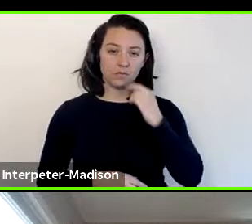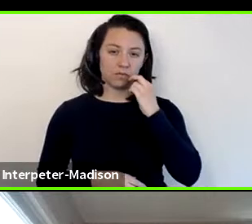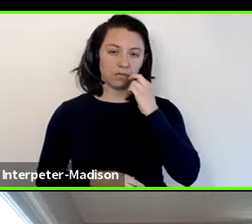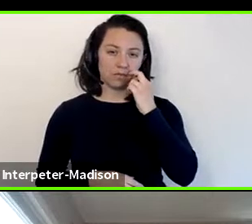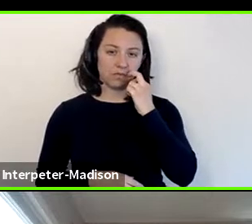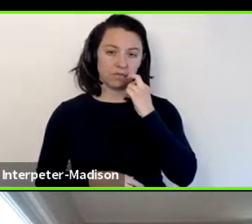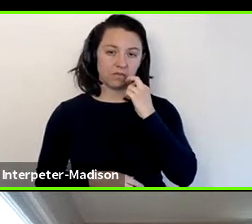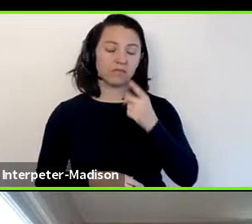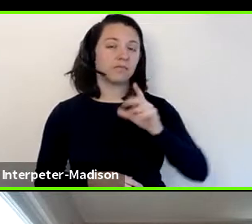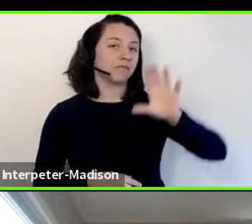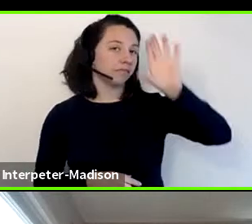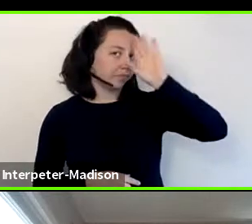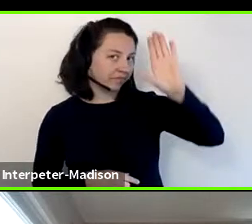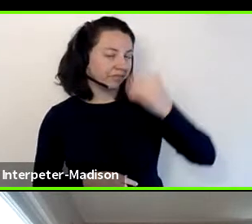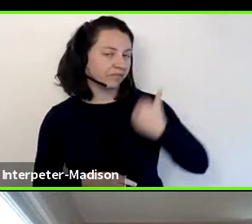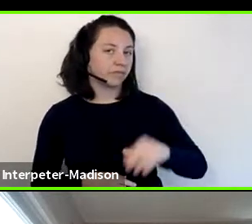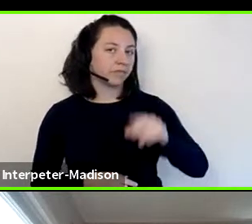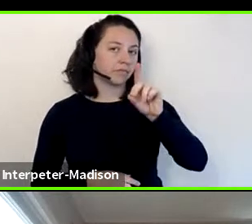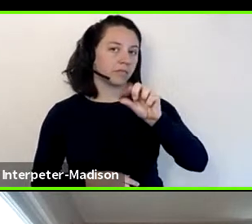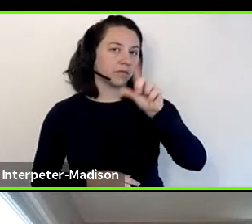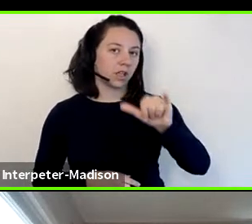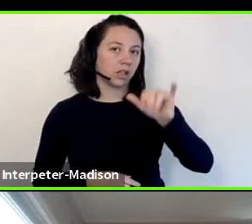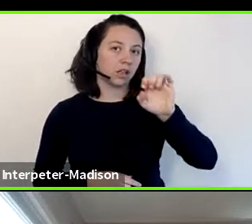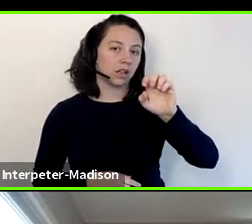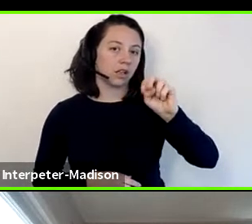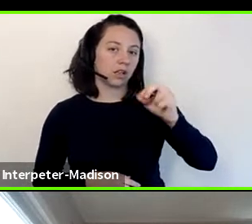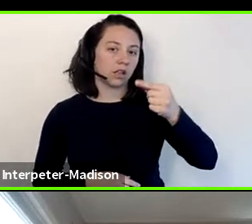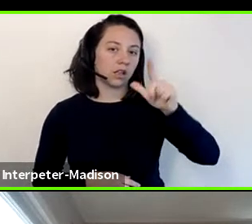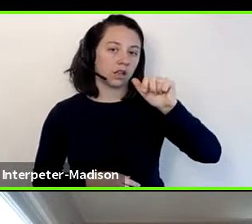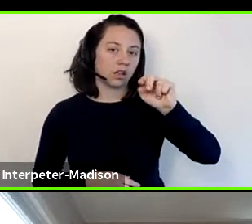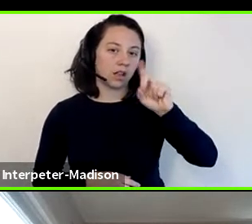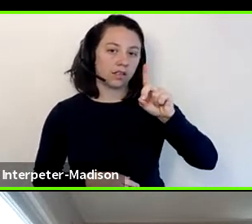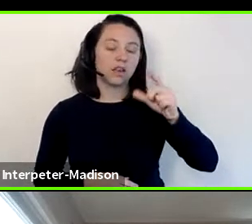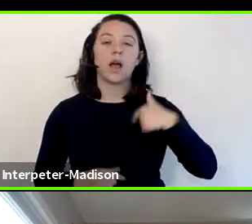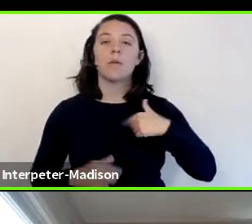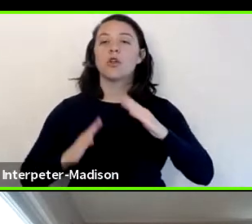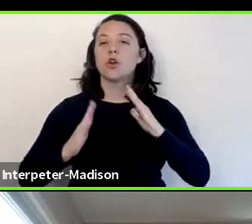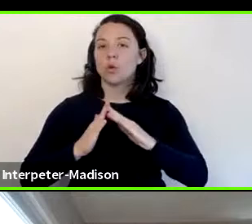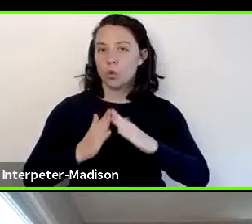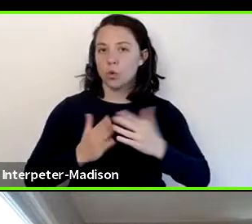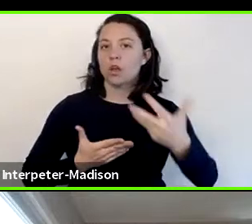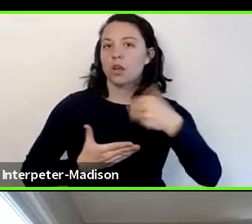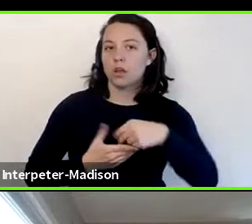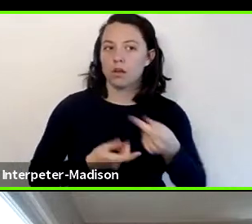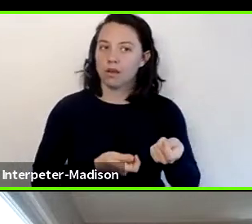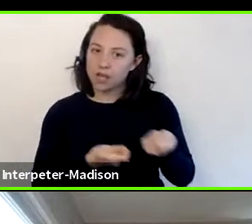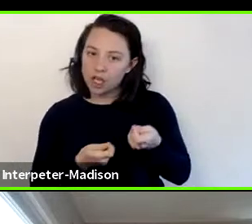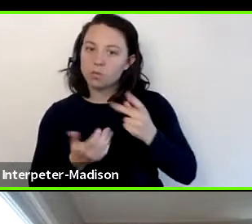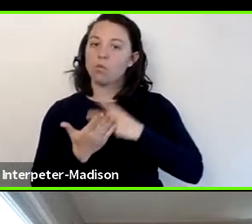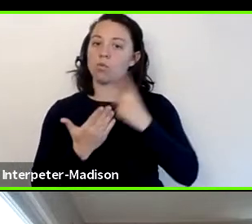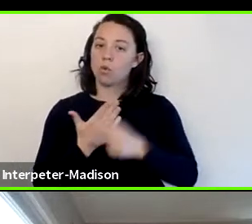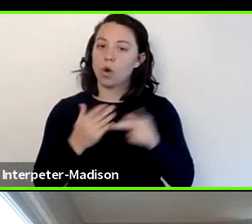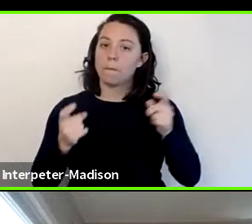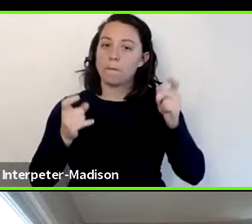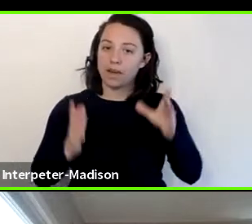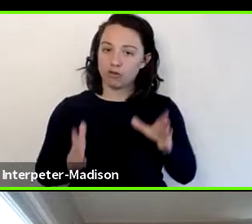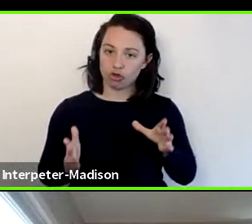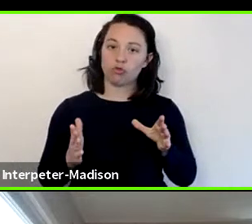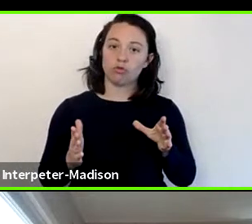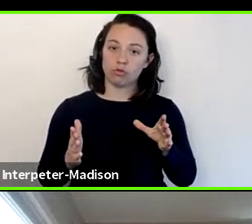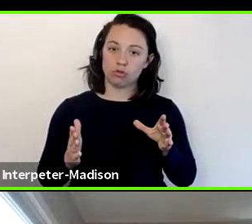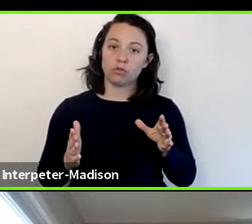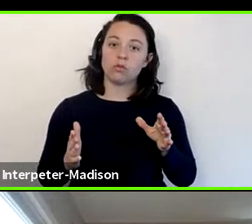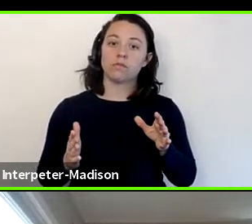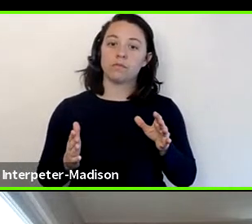Hi, I'm Dolly England. I am the Community Engagement Program Manager, and I would say we are definitely working on